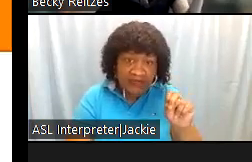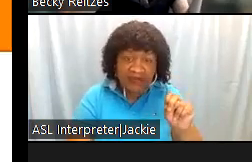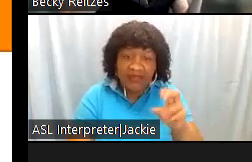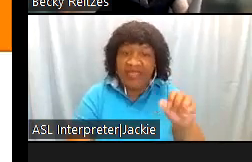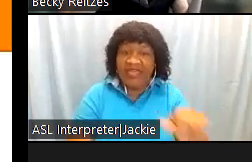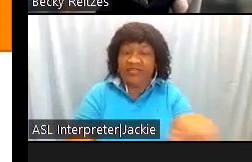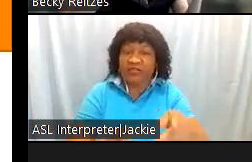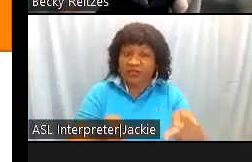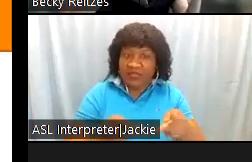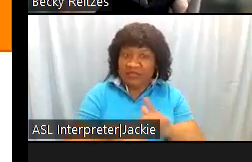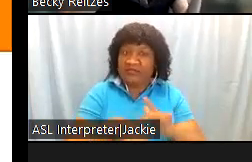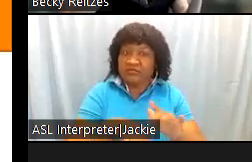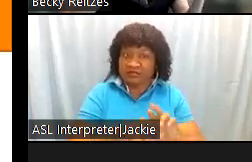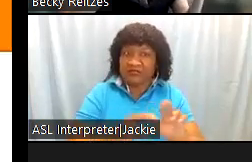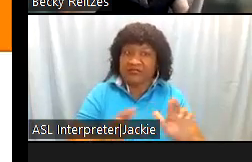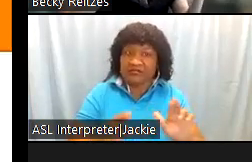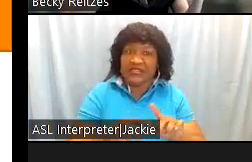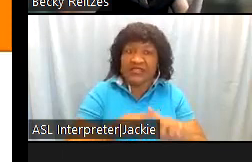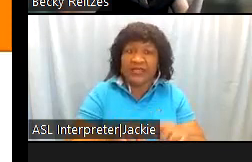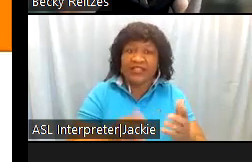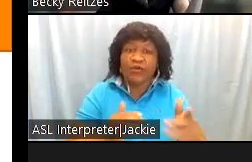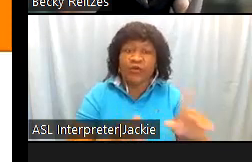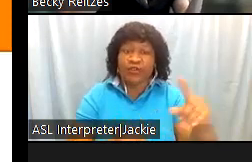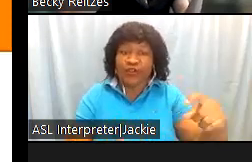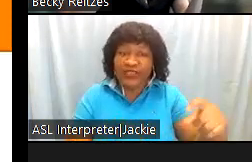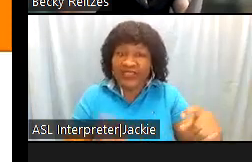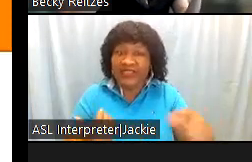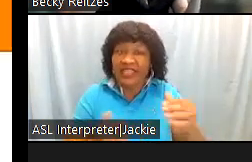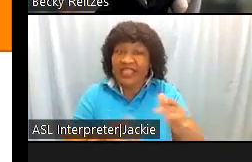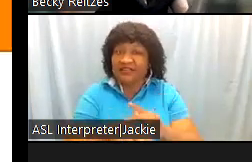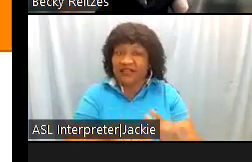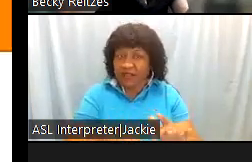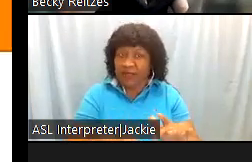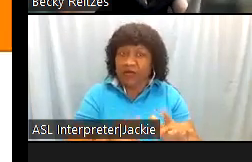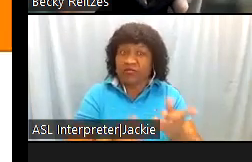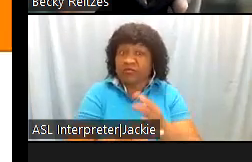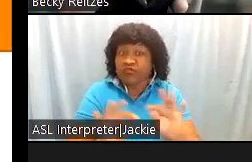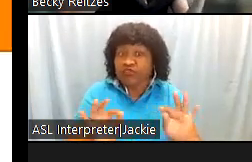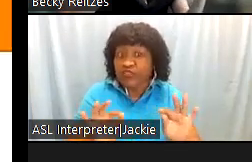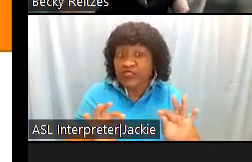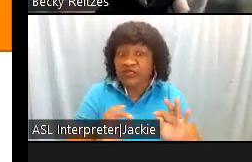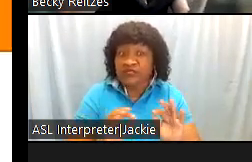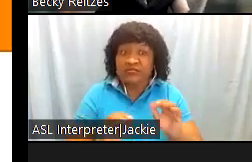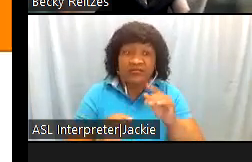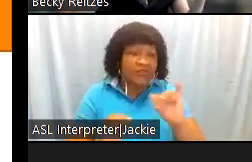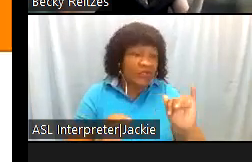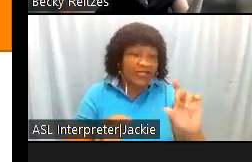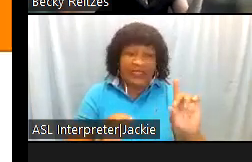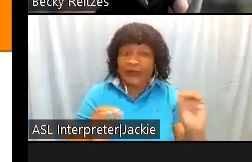are available based on need, and if they're available. They're free, no ID is